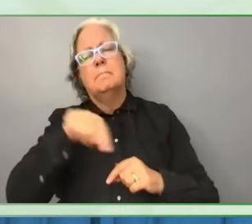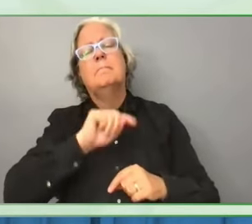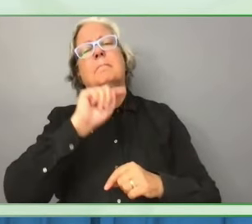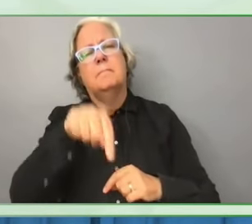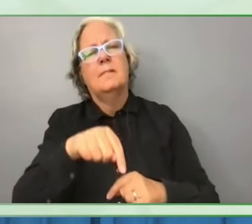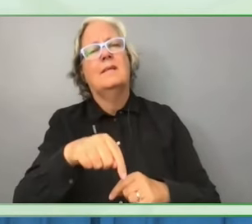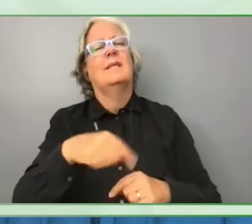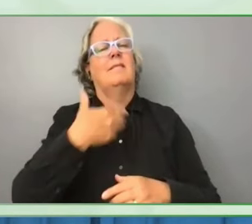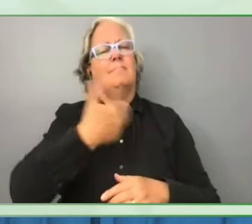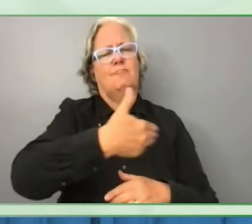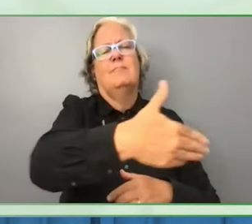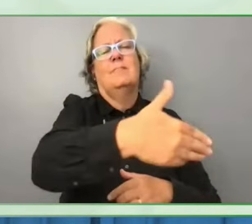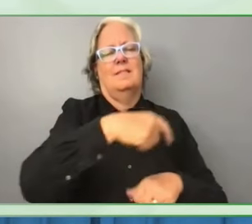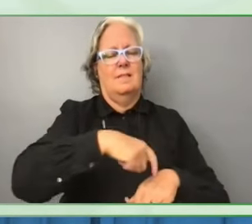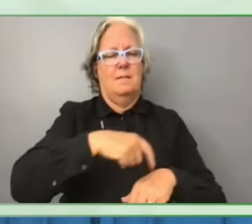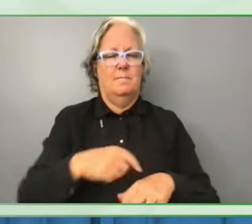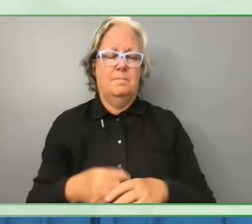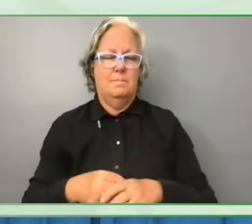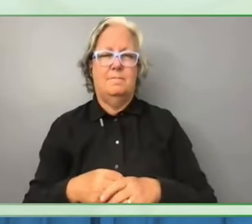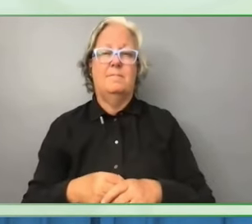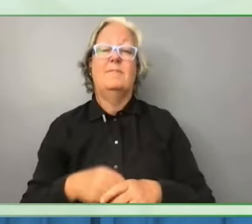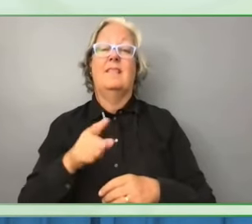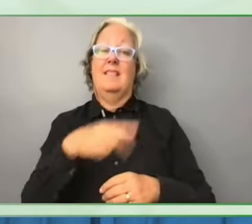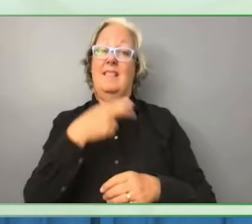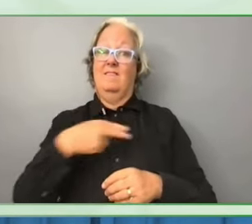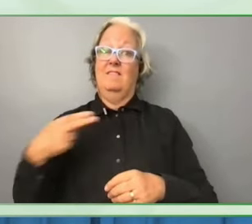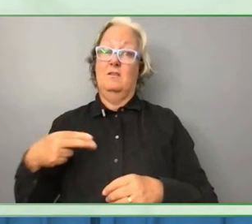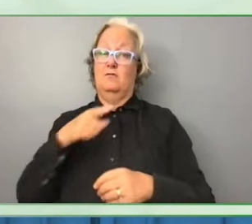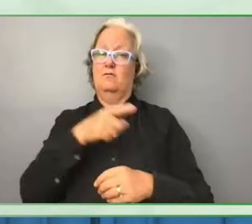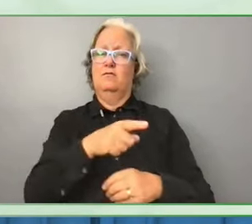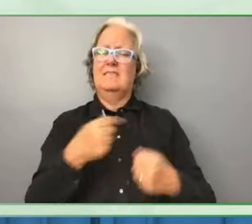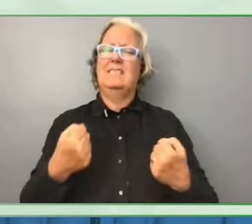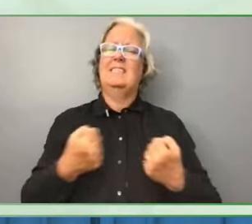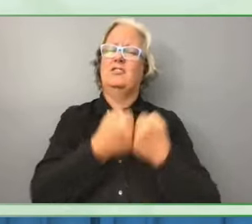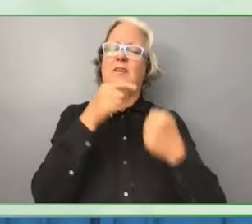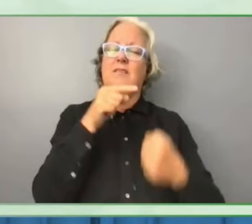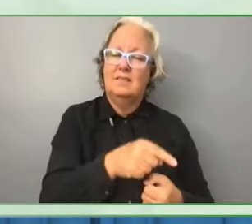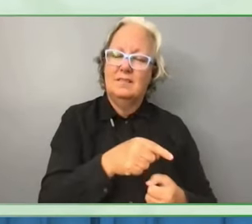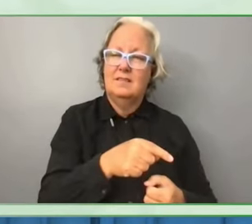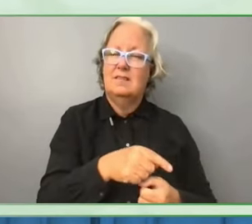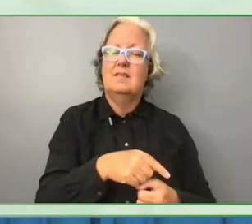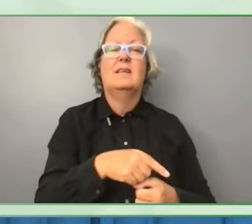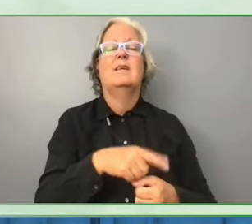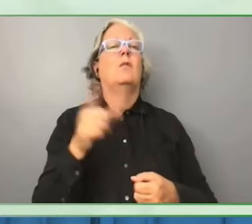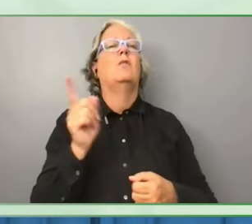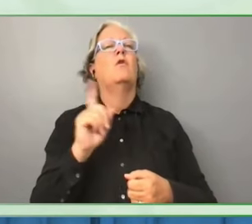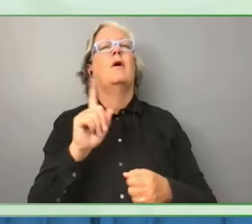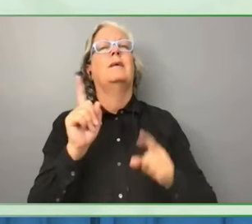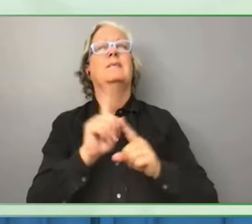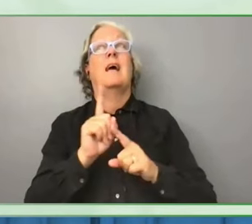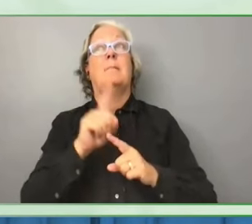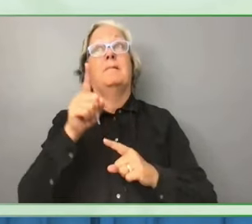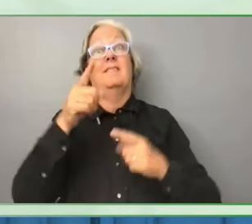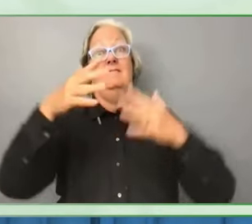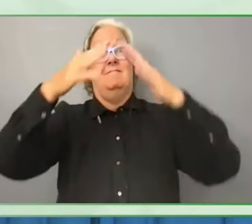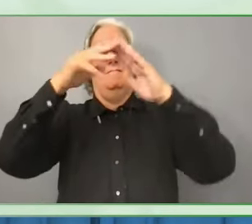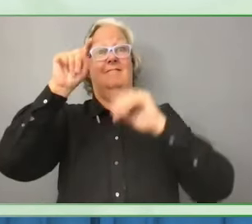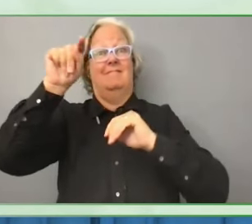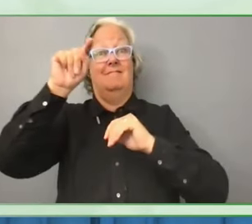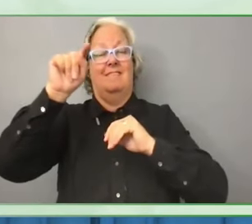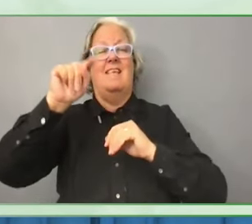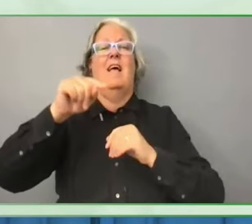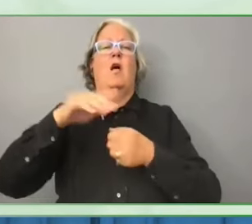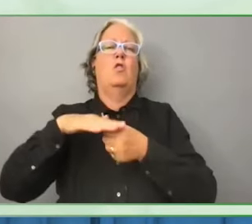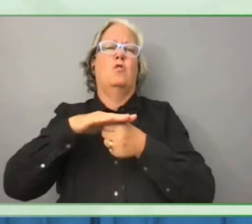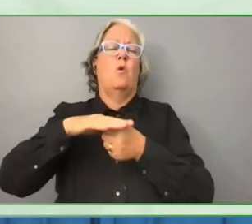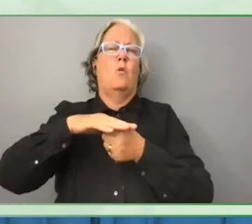In the challenge, in Indonesia, there are no policy at the national or local level to support the implementation of HR. This way,